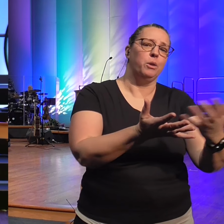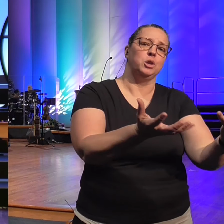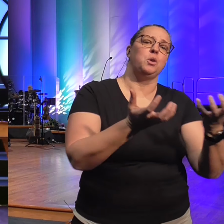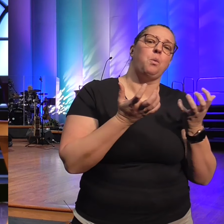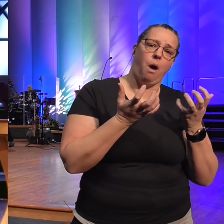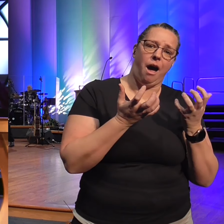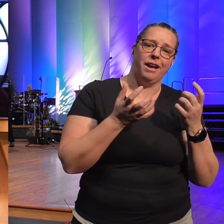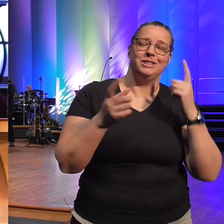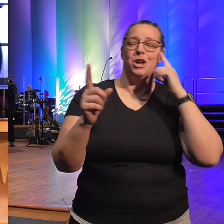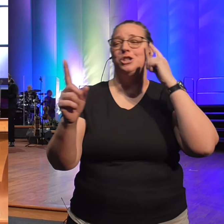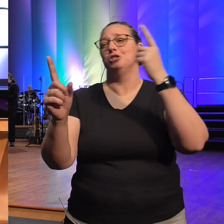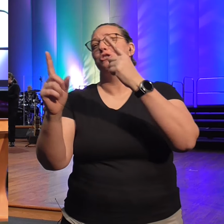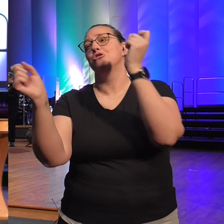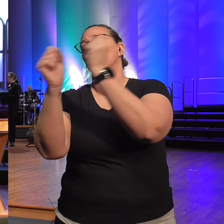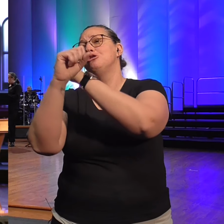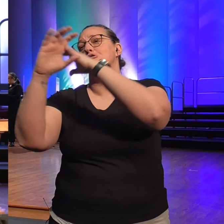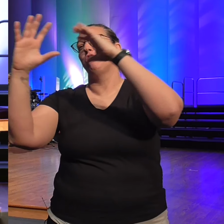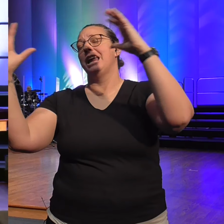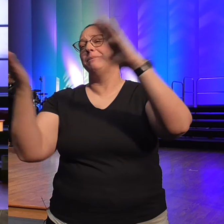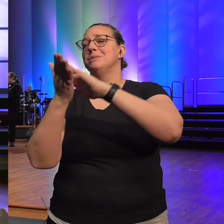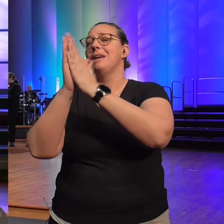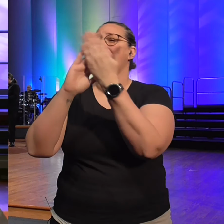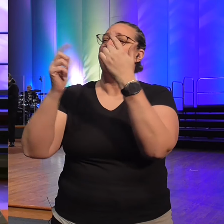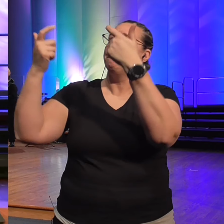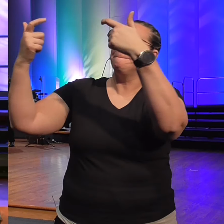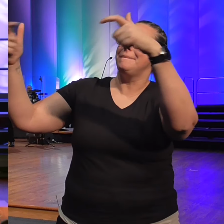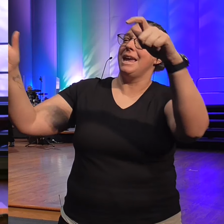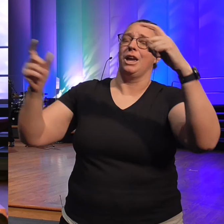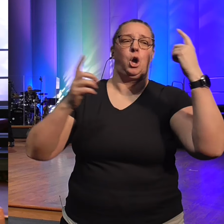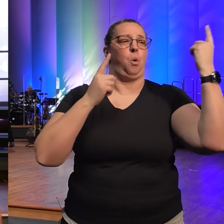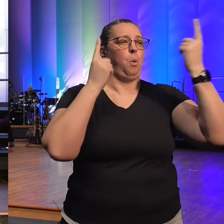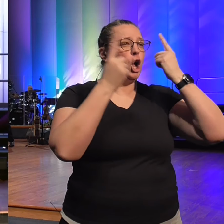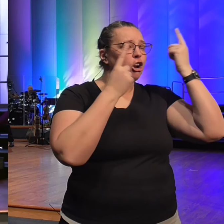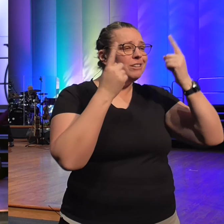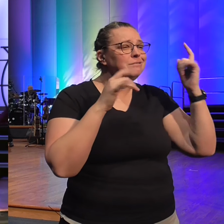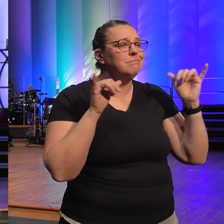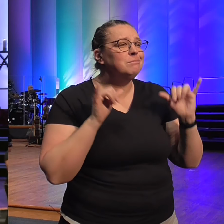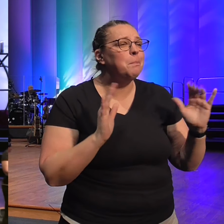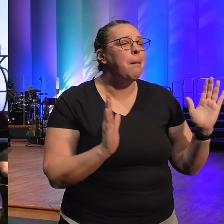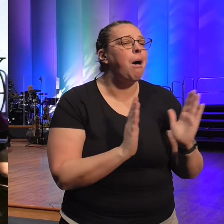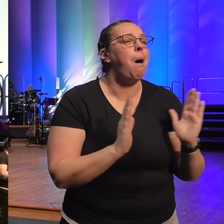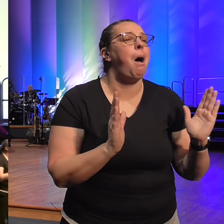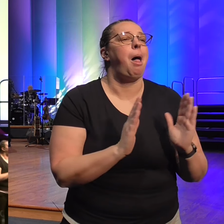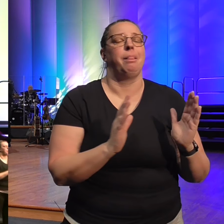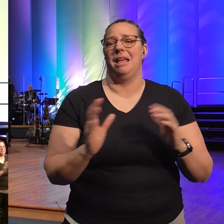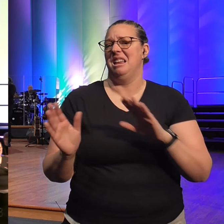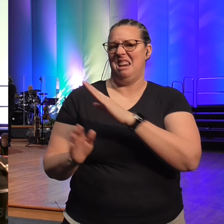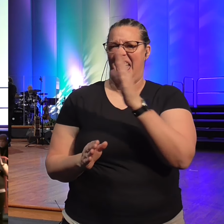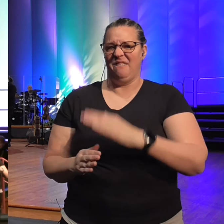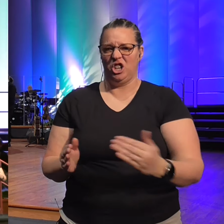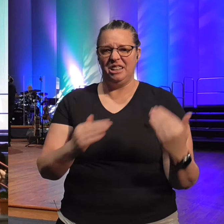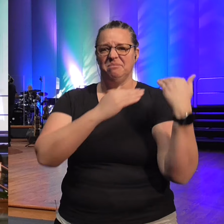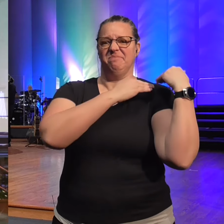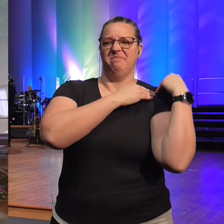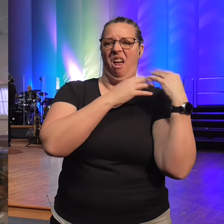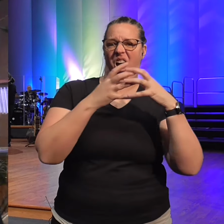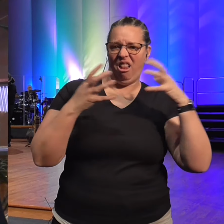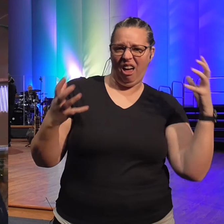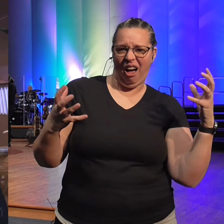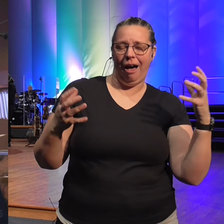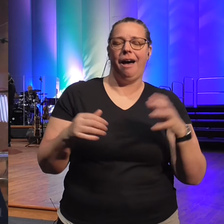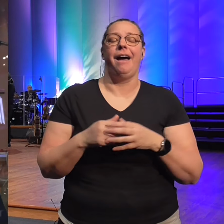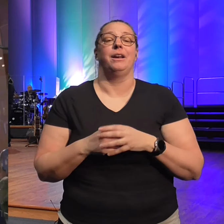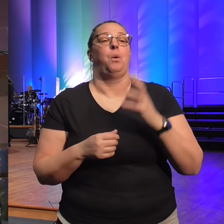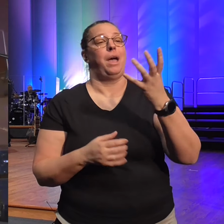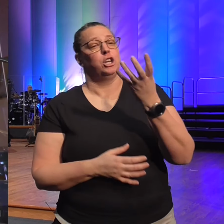Your dreams stay big, your worries stay small. You never need to carry more than you can hold. And while you're out